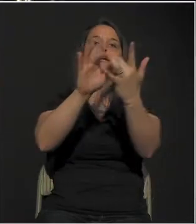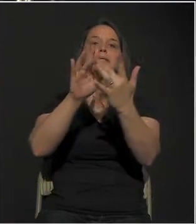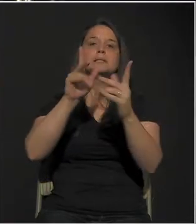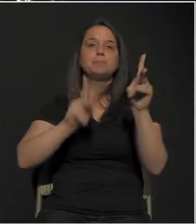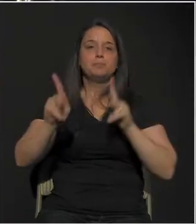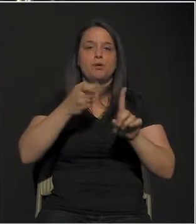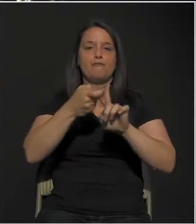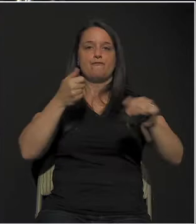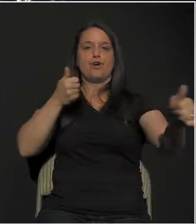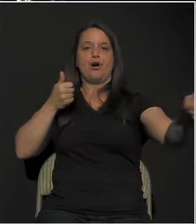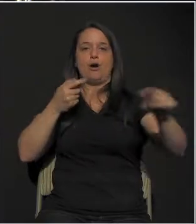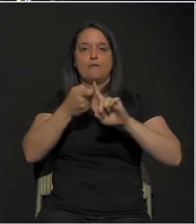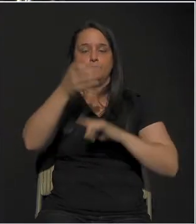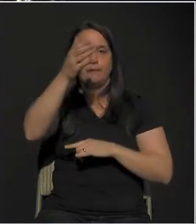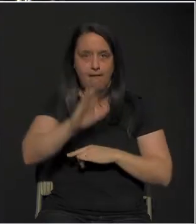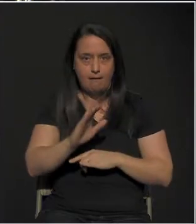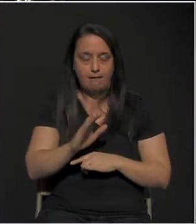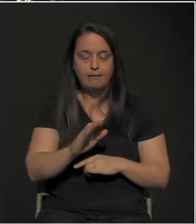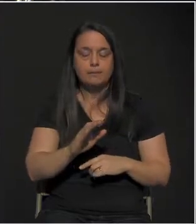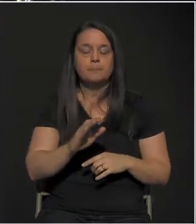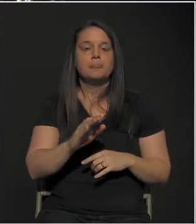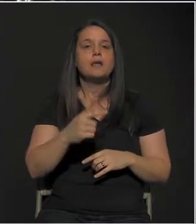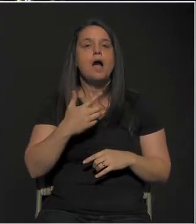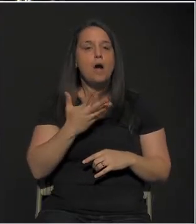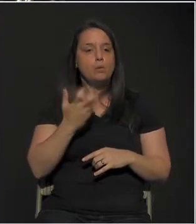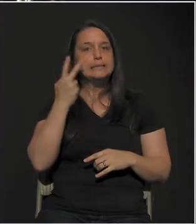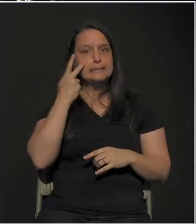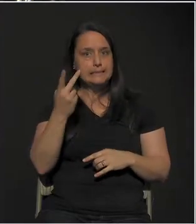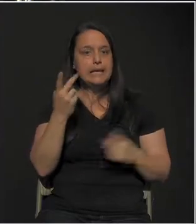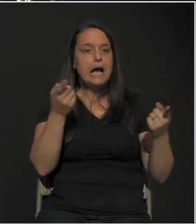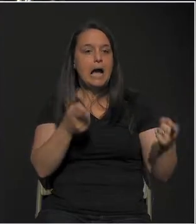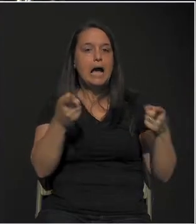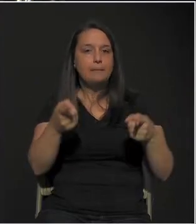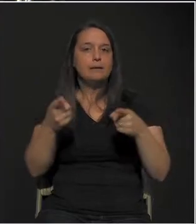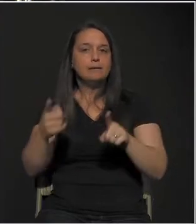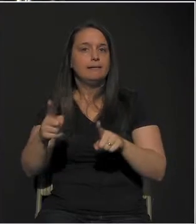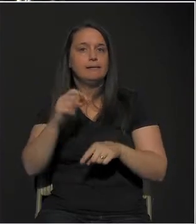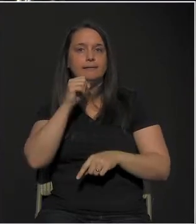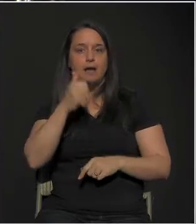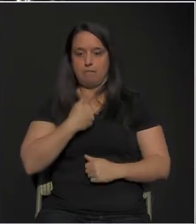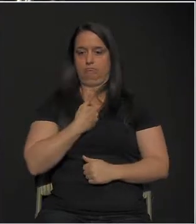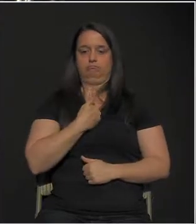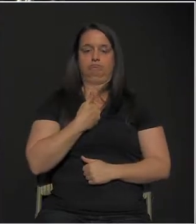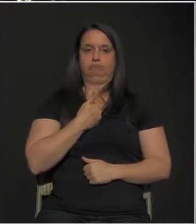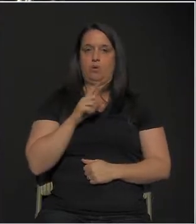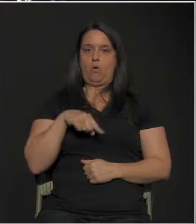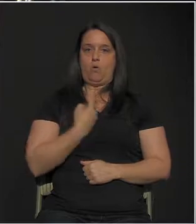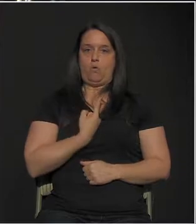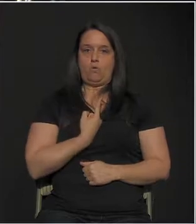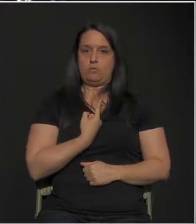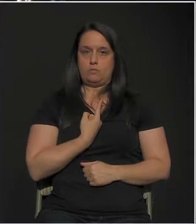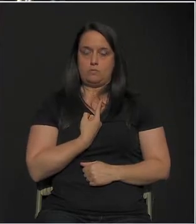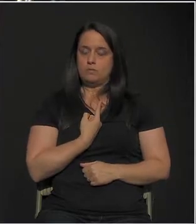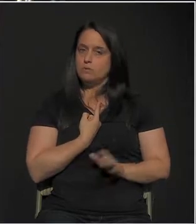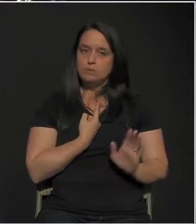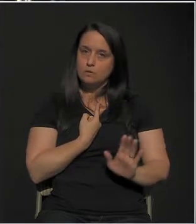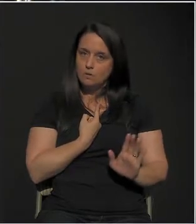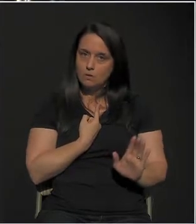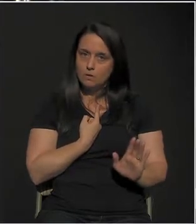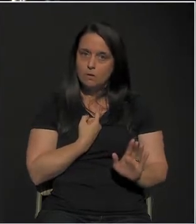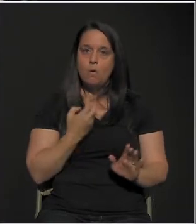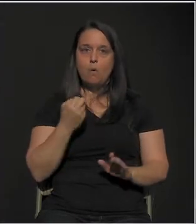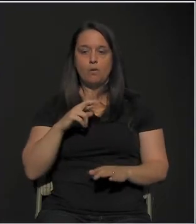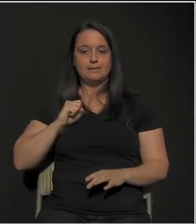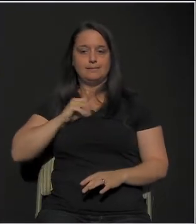God so they will experience faith in Christ. I want to see it carried out, not by myself solely, or